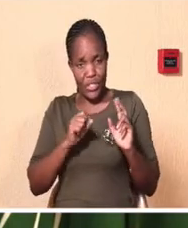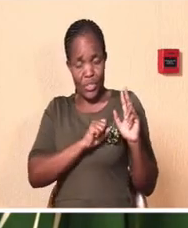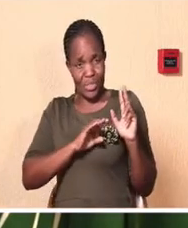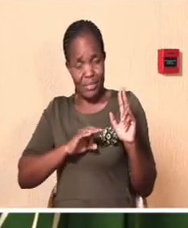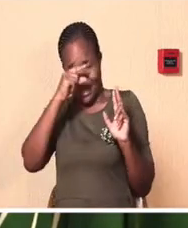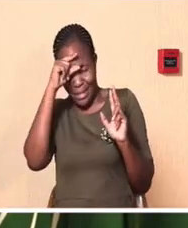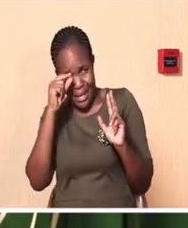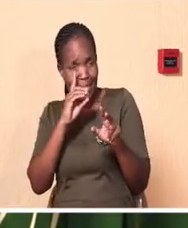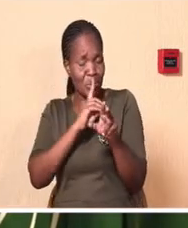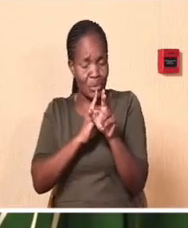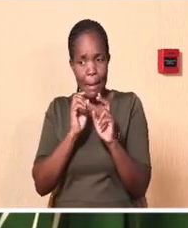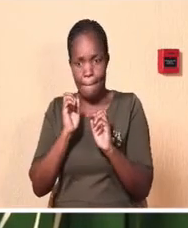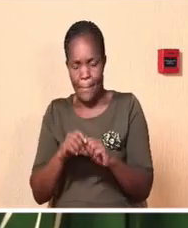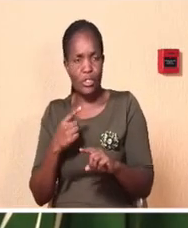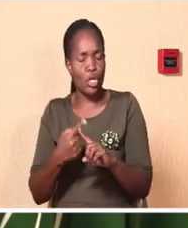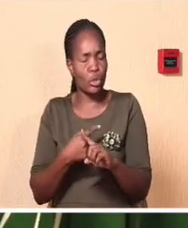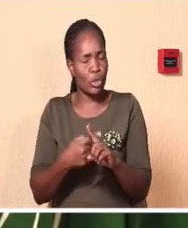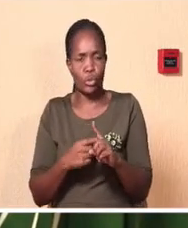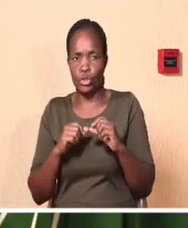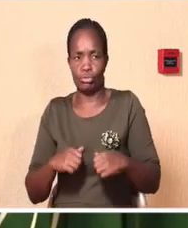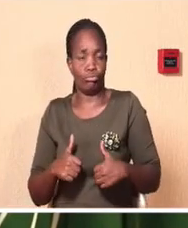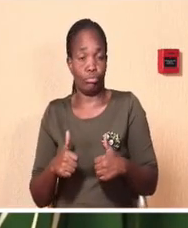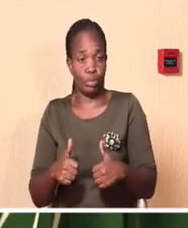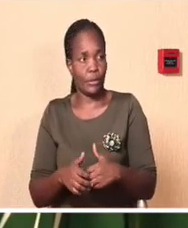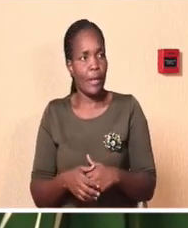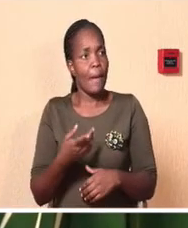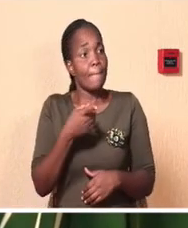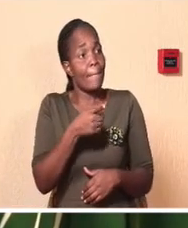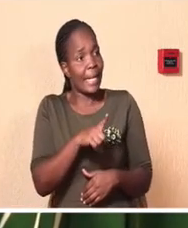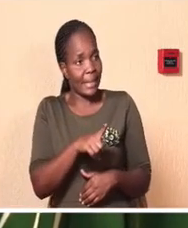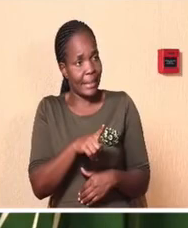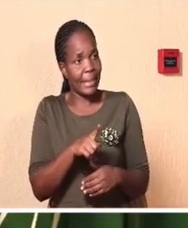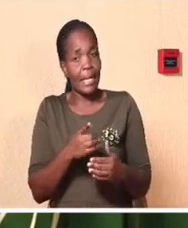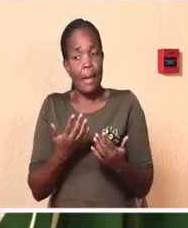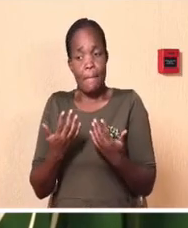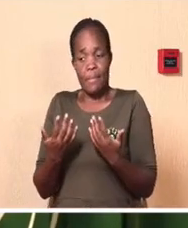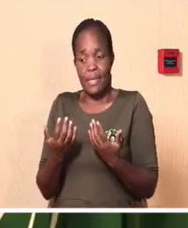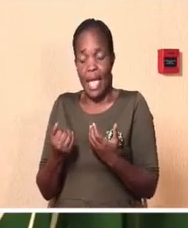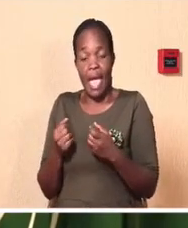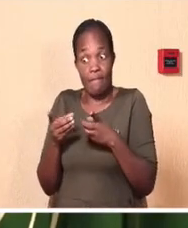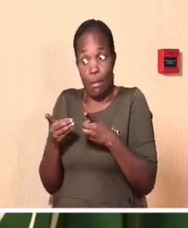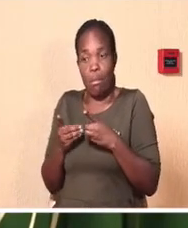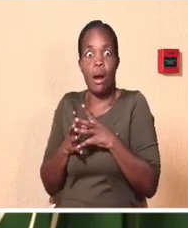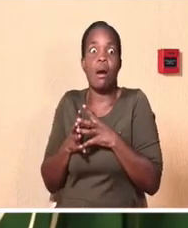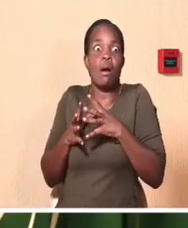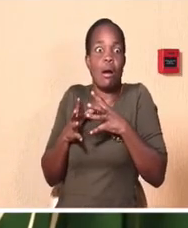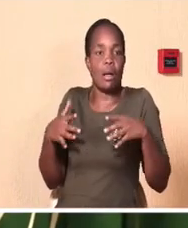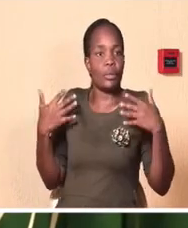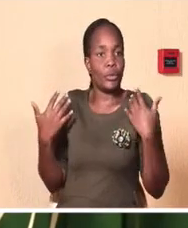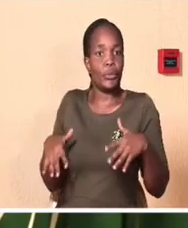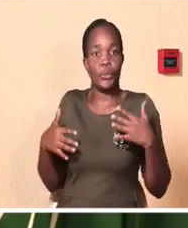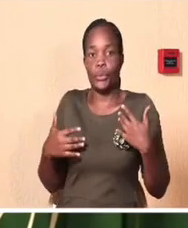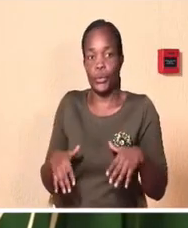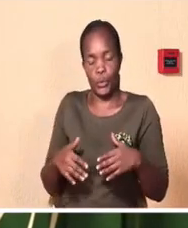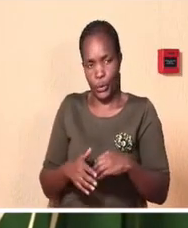for certain instances when perhaps you have a greater risk exposure and so on. Just a little bit